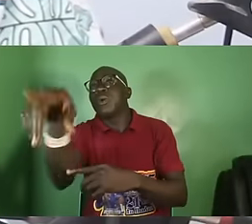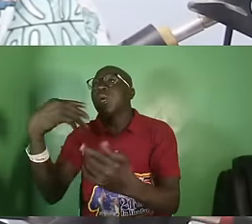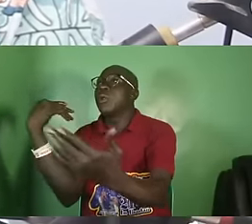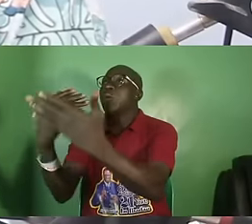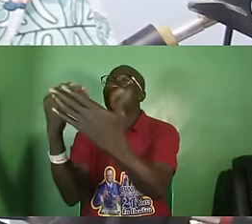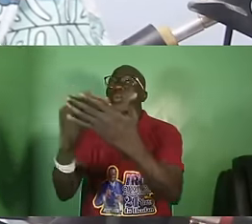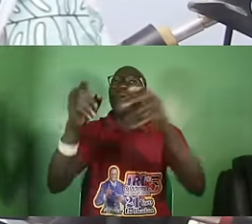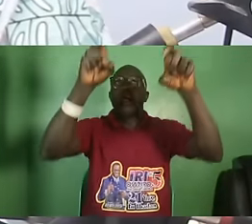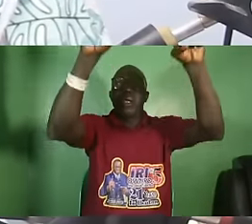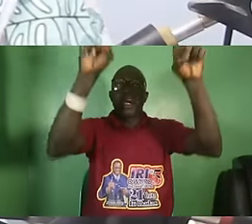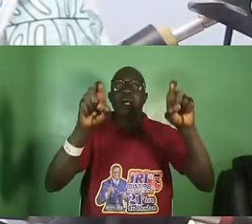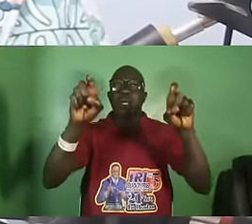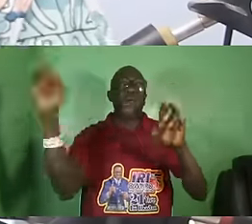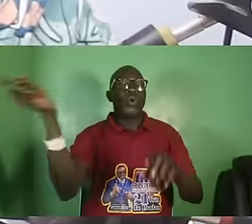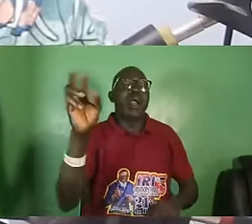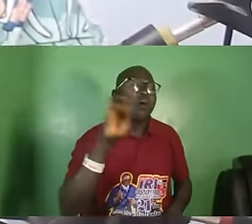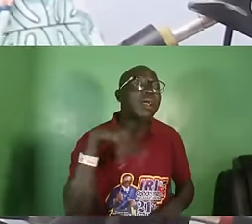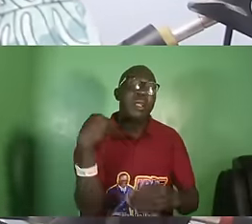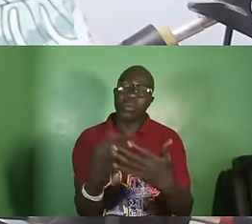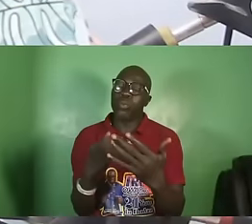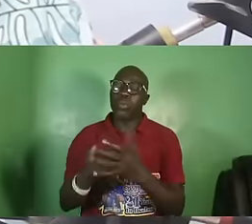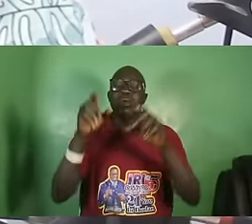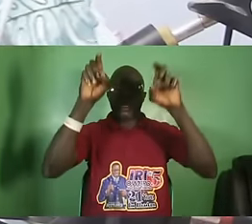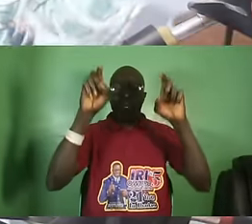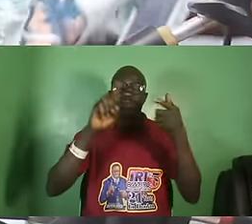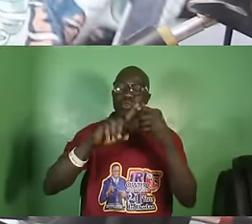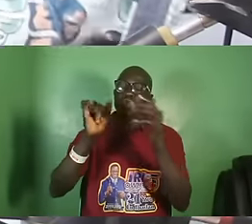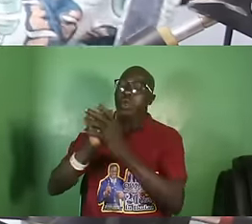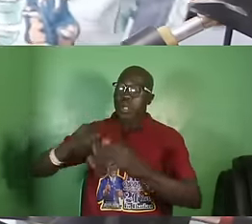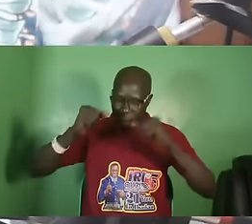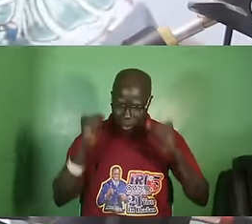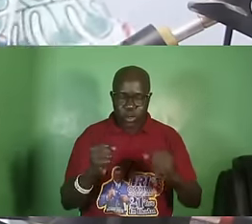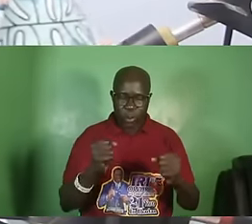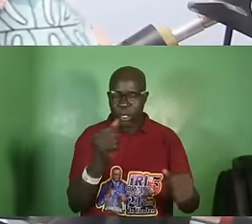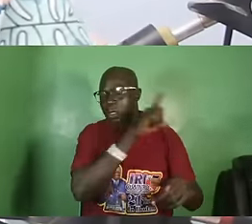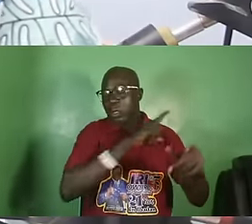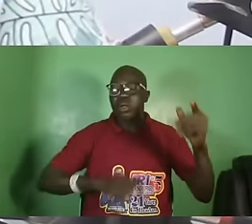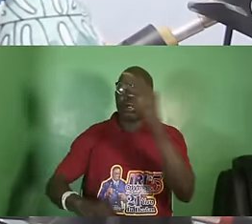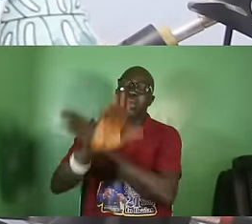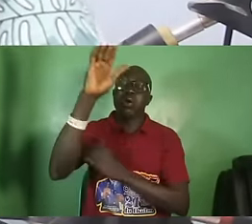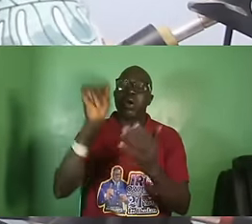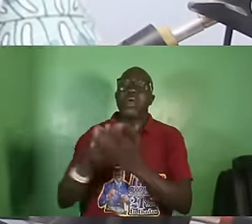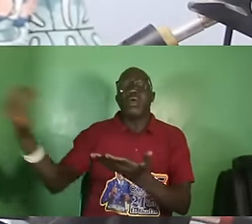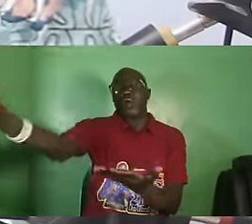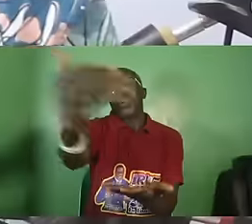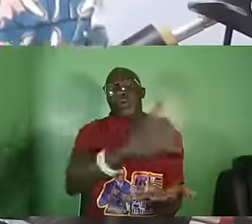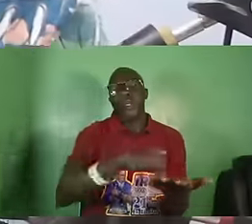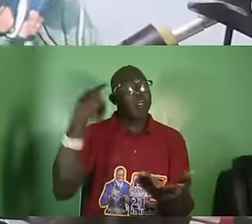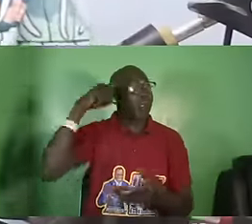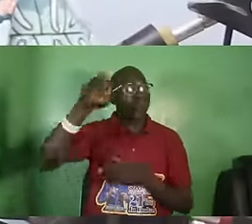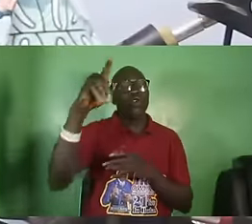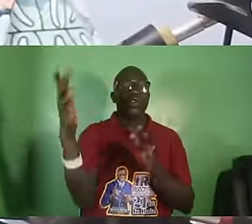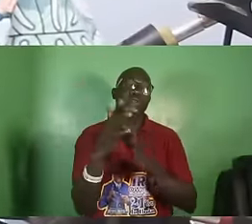your money is hanging. It be keep it over hang. Wherever it's answered. In power of atabara. The mighty hand of God. Oh, ya ko ba fu o.